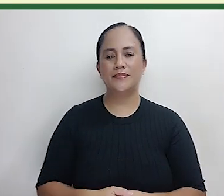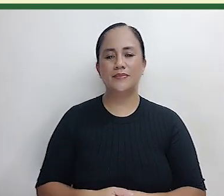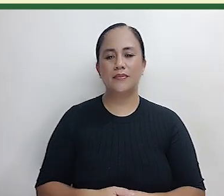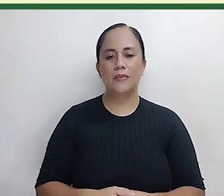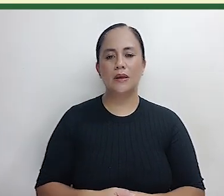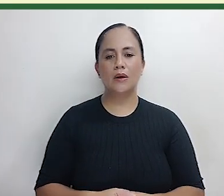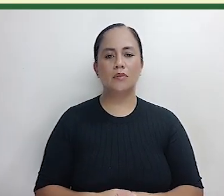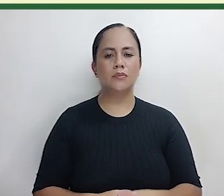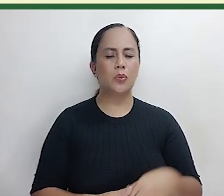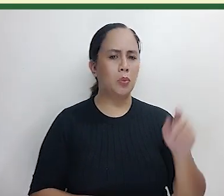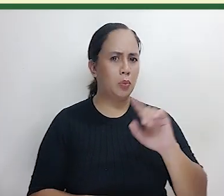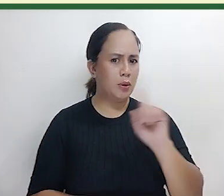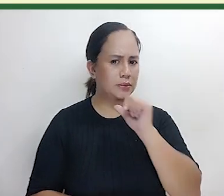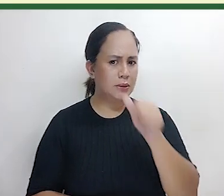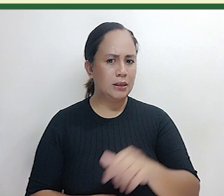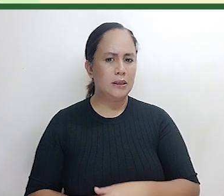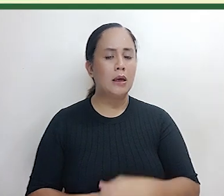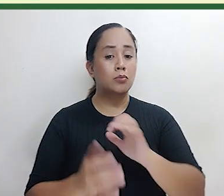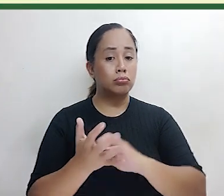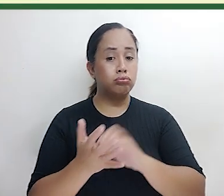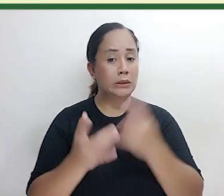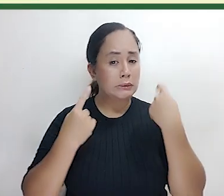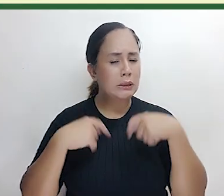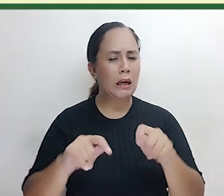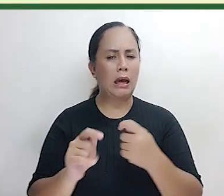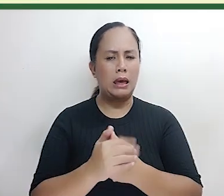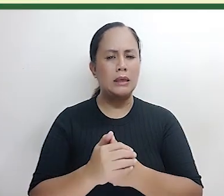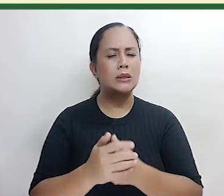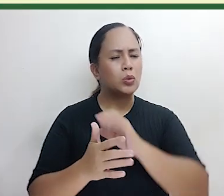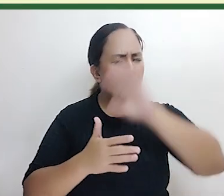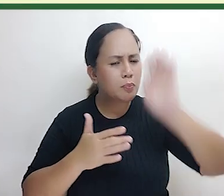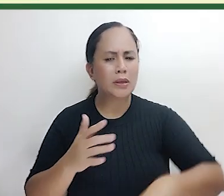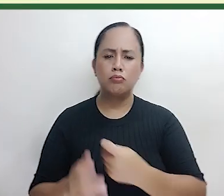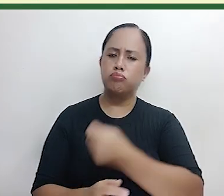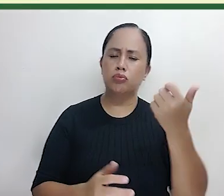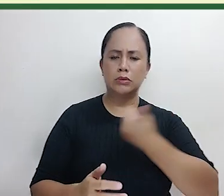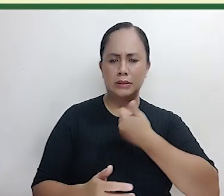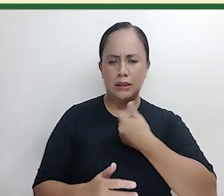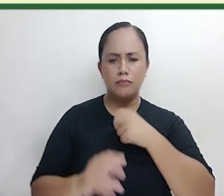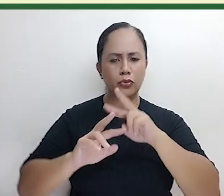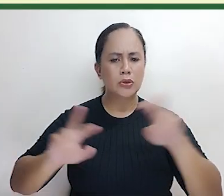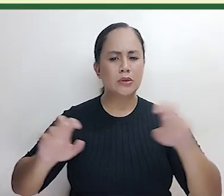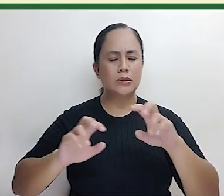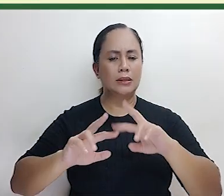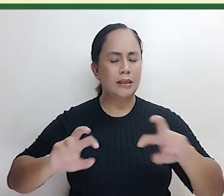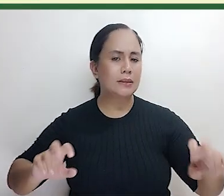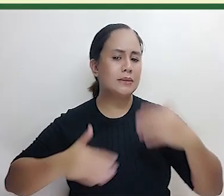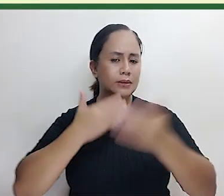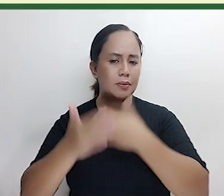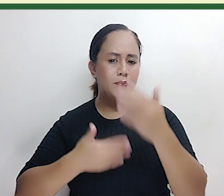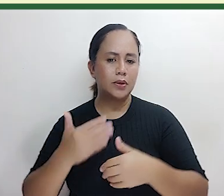results. What it isn't. Practitioners attempt to completely remove themselves from